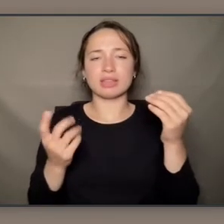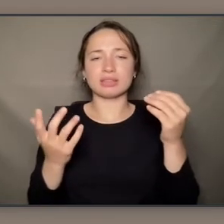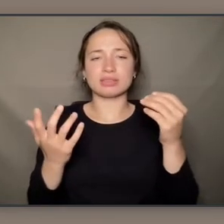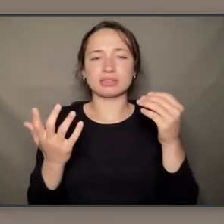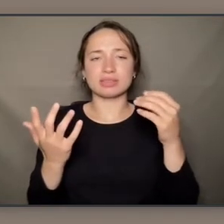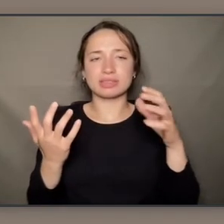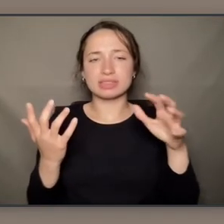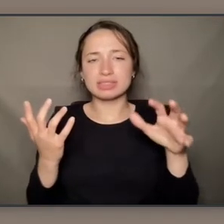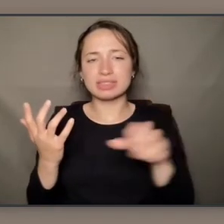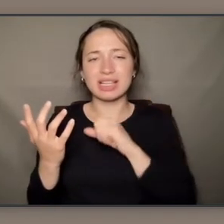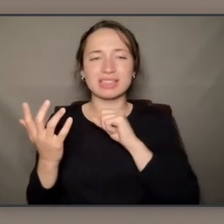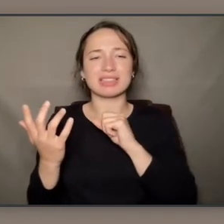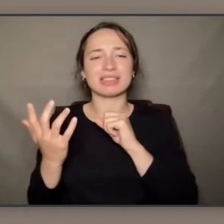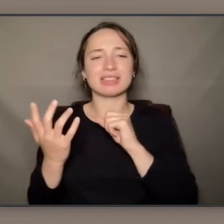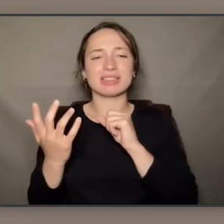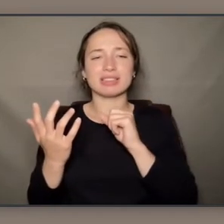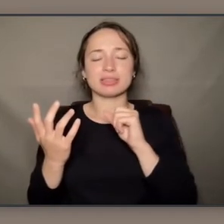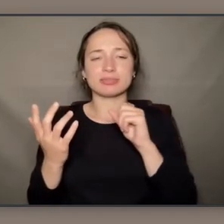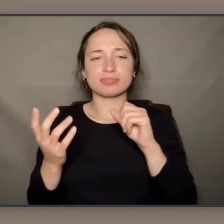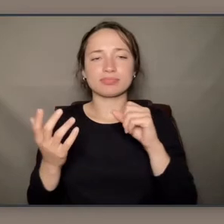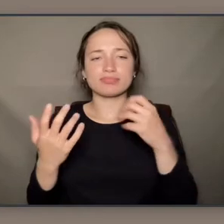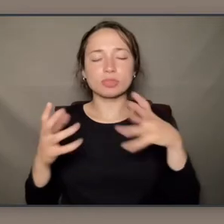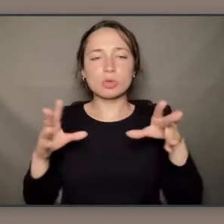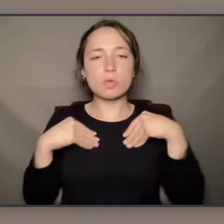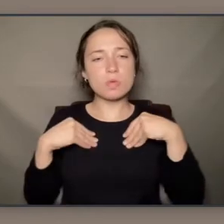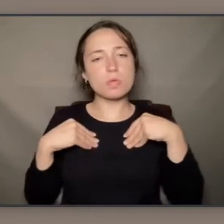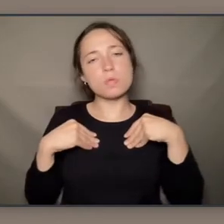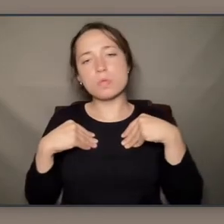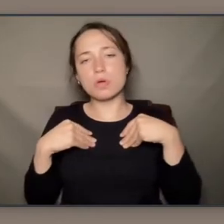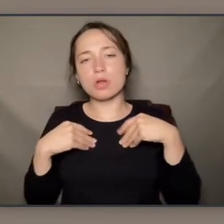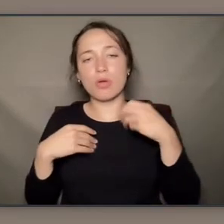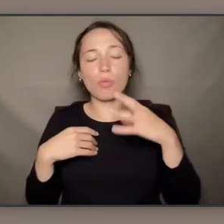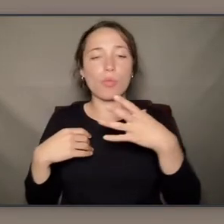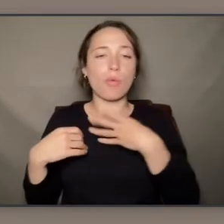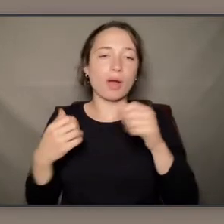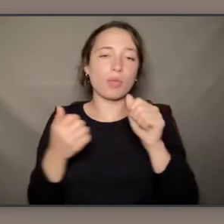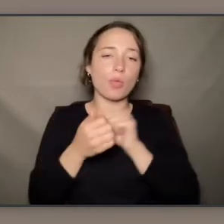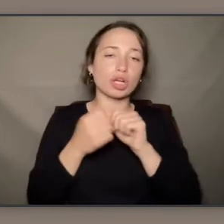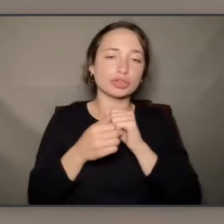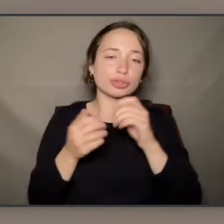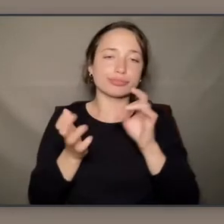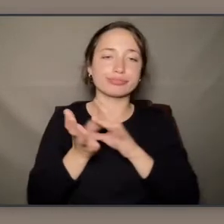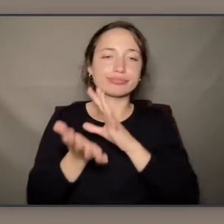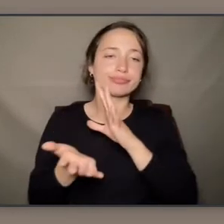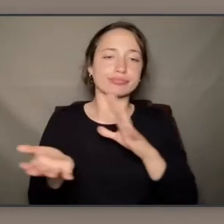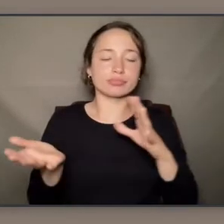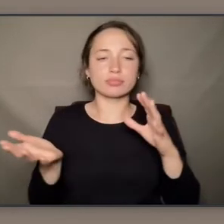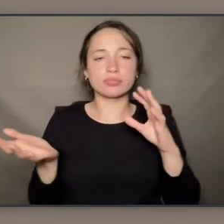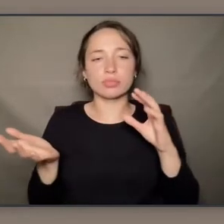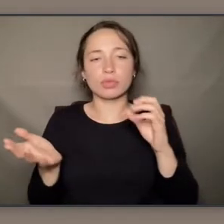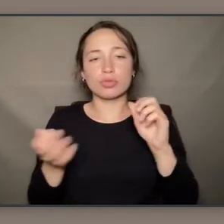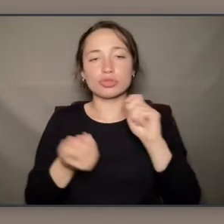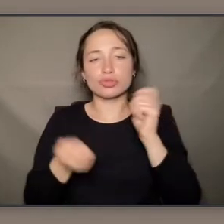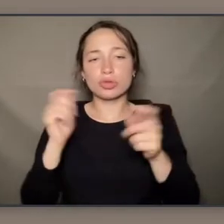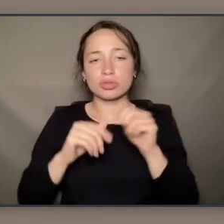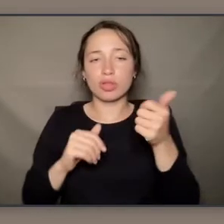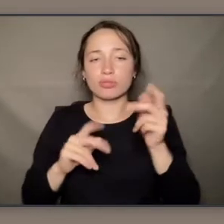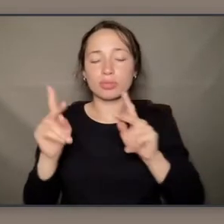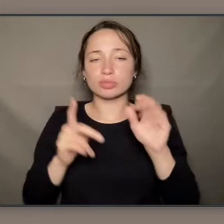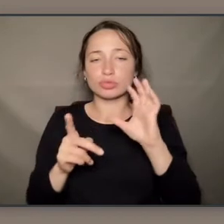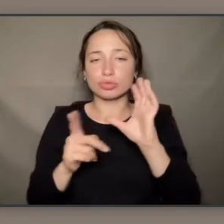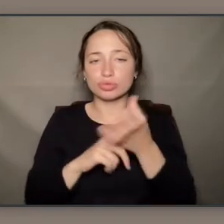taking and the purported ownership or almost whitewashing and changing of other people's cultures